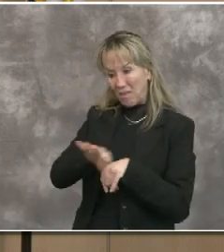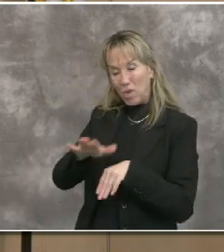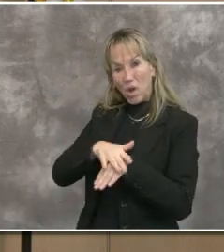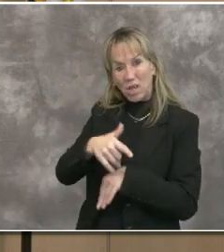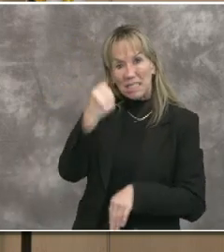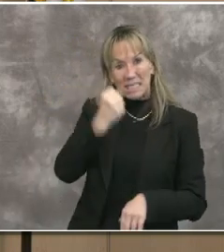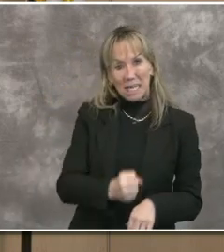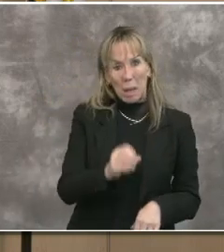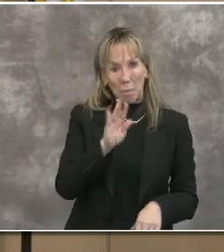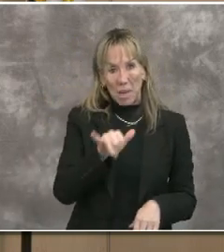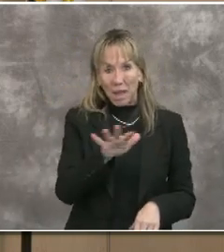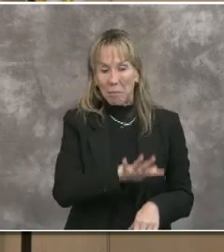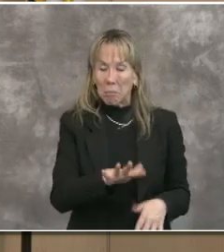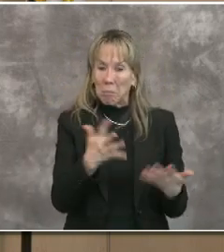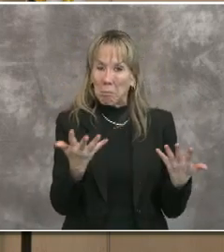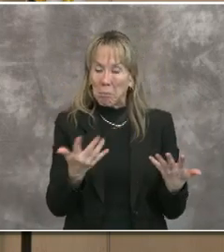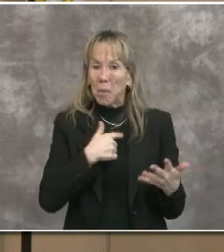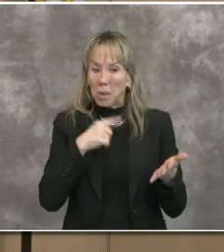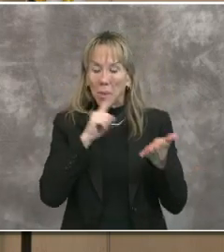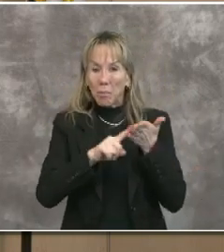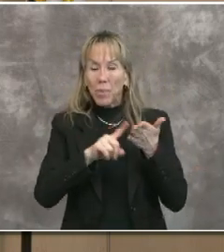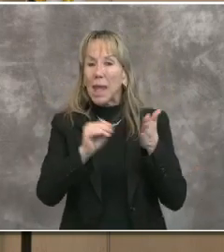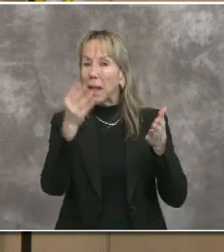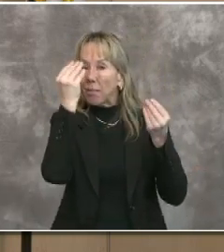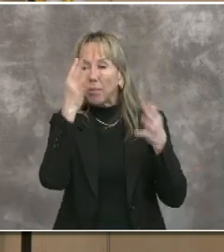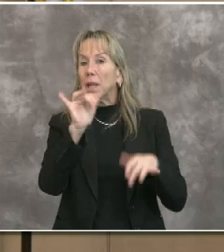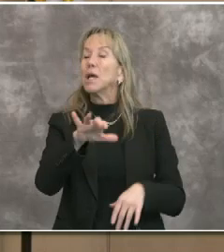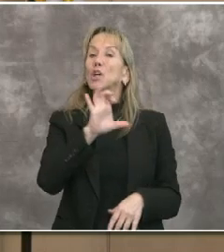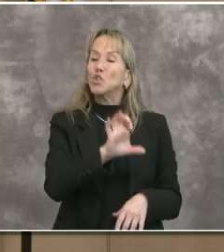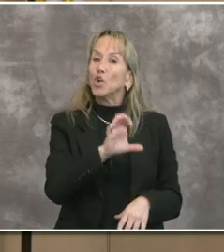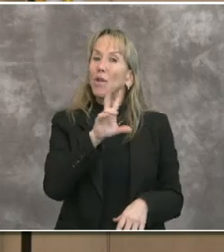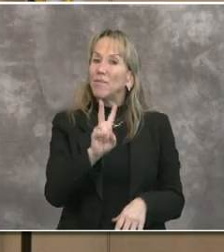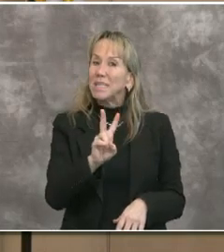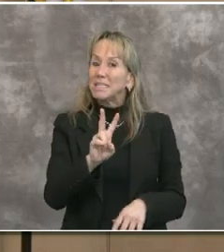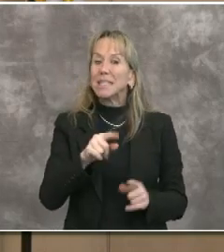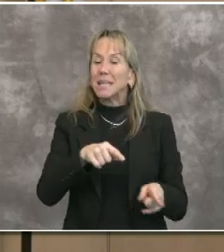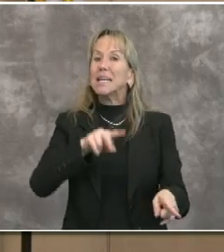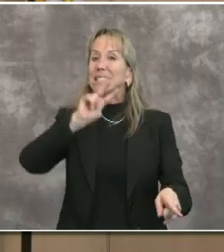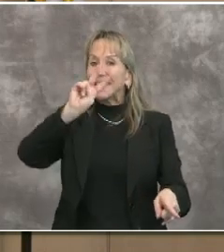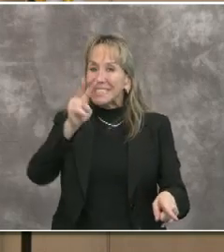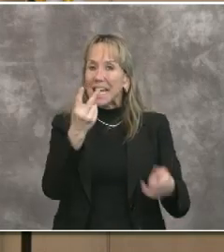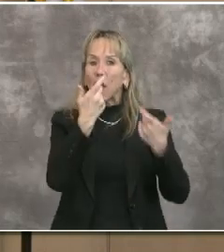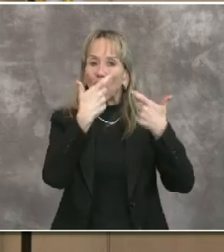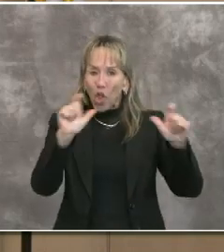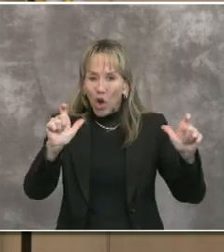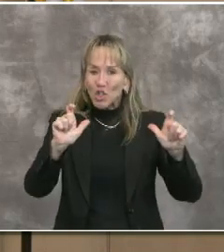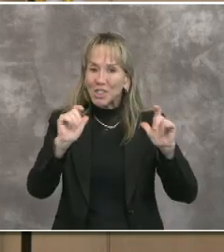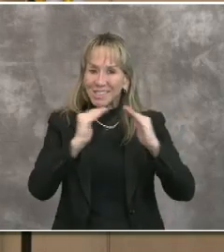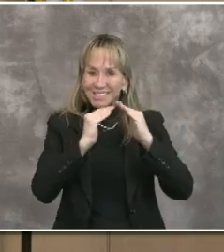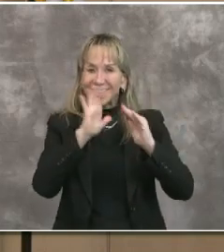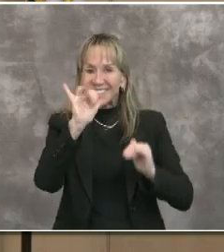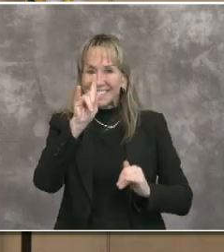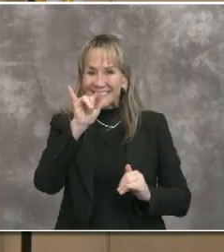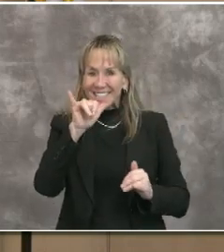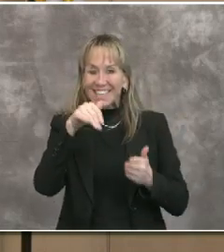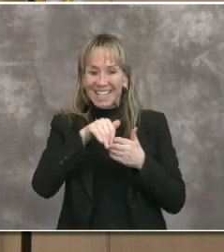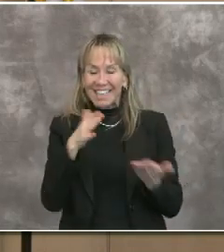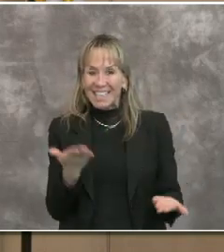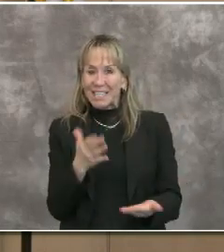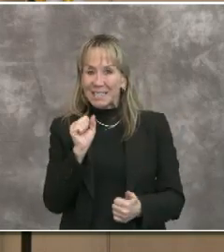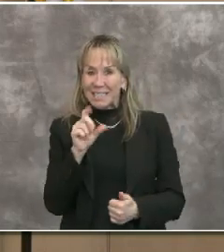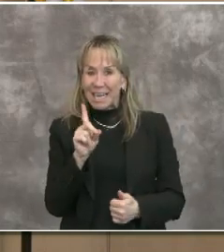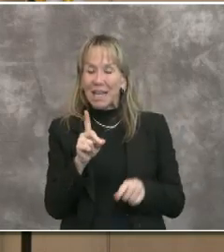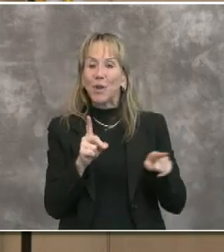But I'd just like to remind people that the Chula Vista area is the second largest city in San Diego. And in addition, they do have the second